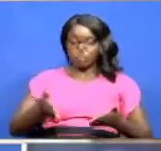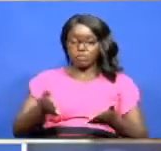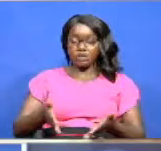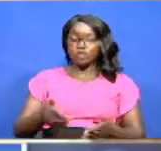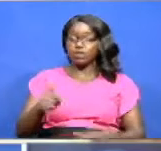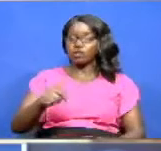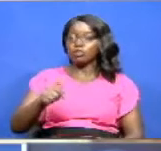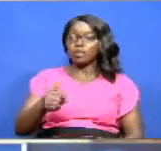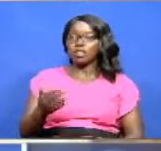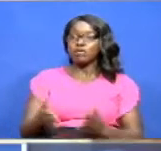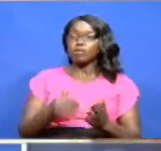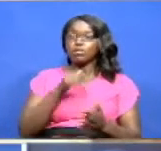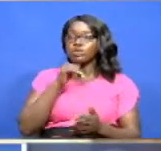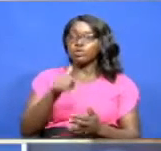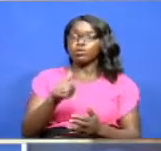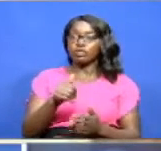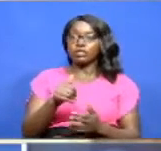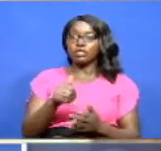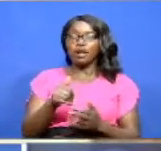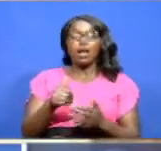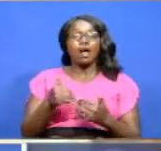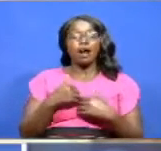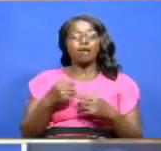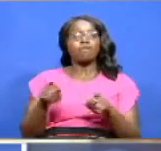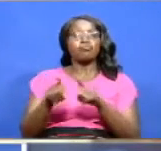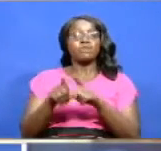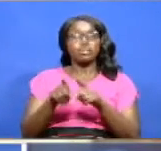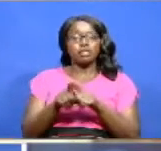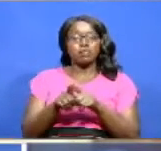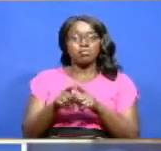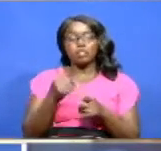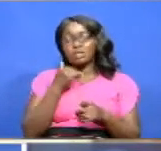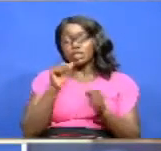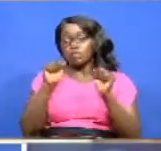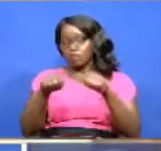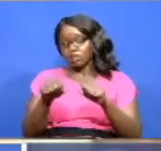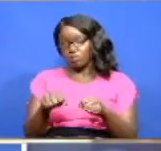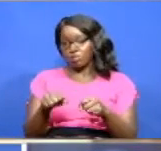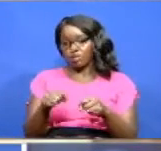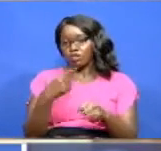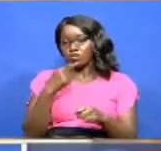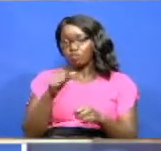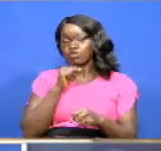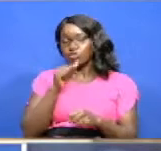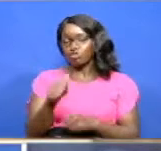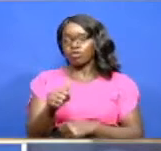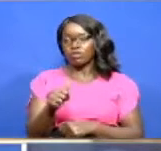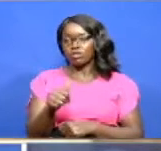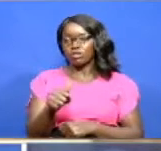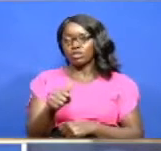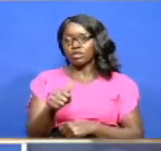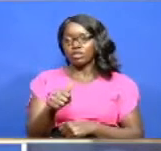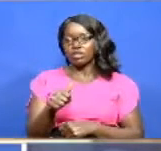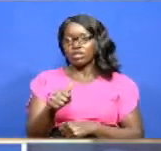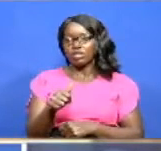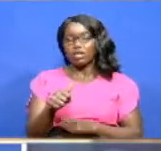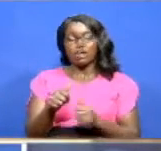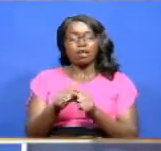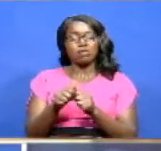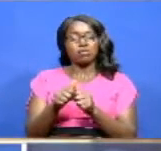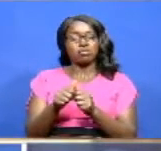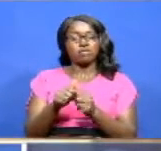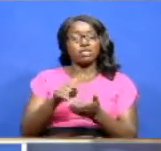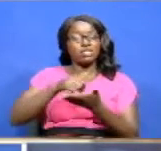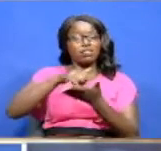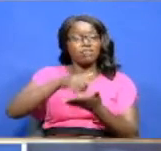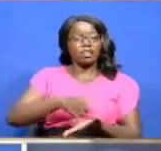may not subsequently be charged with the same offense. It is possible. So it is not an evasion, or